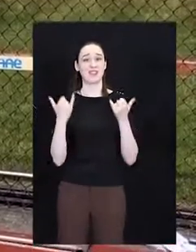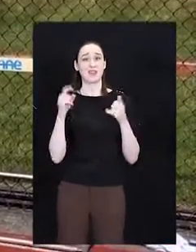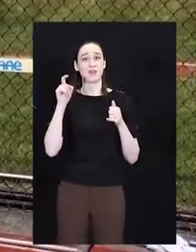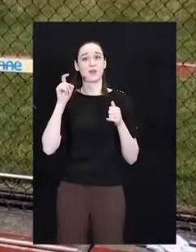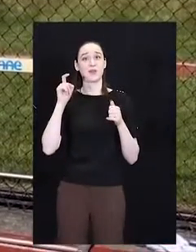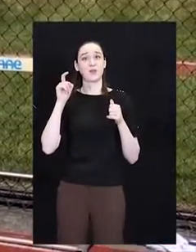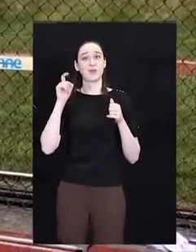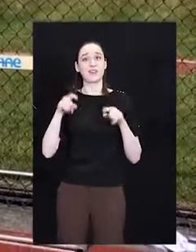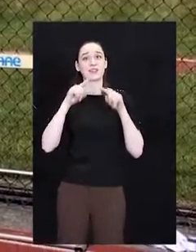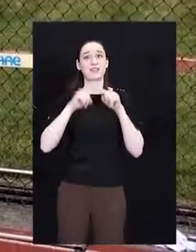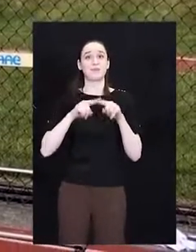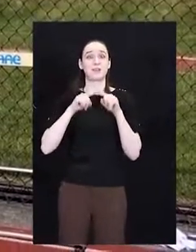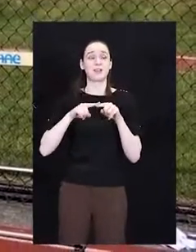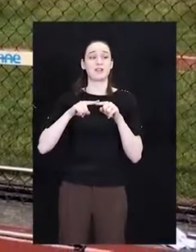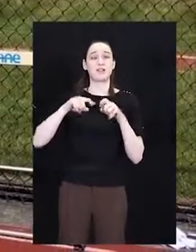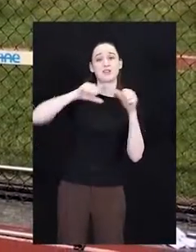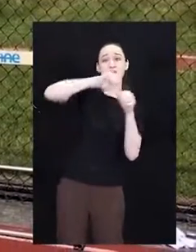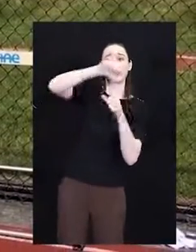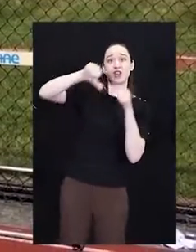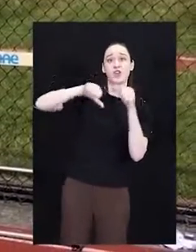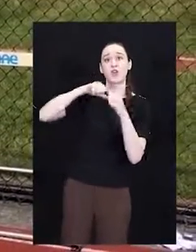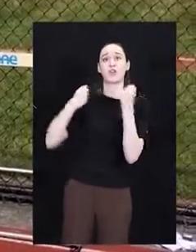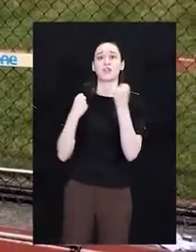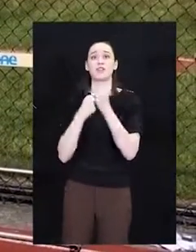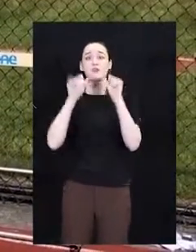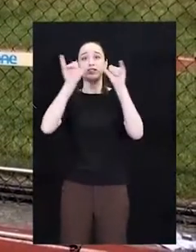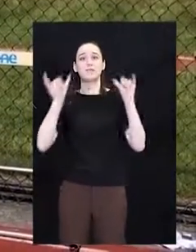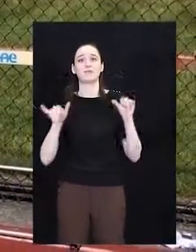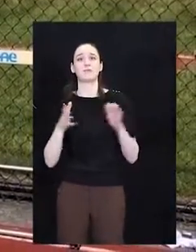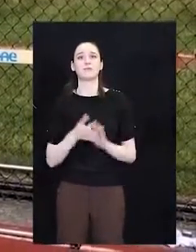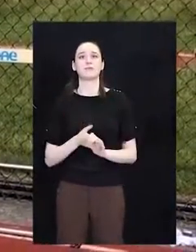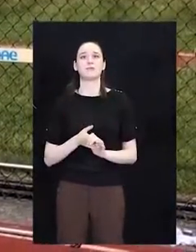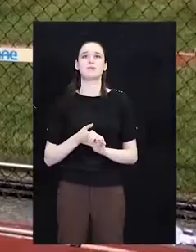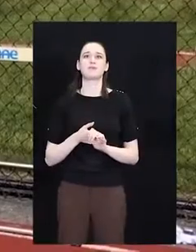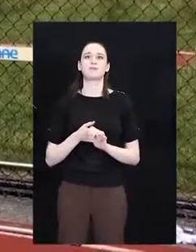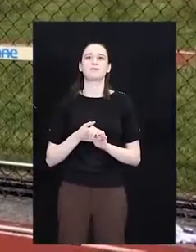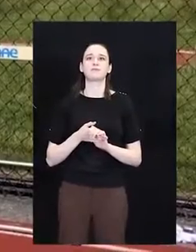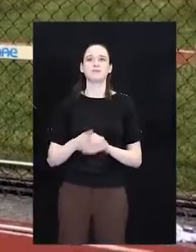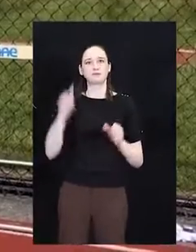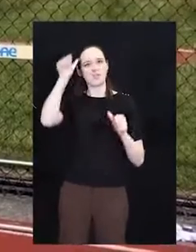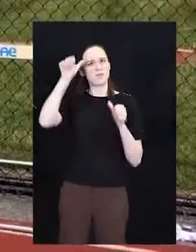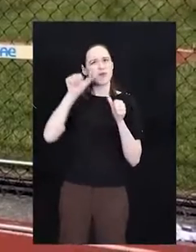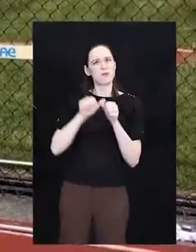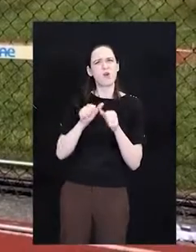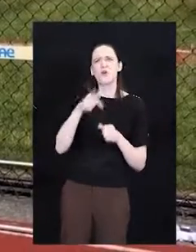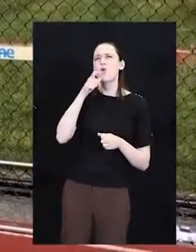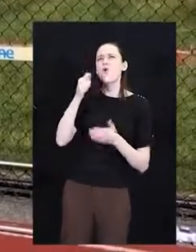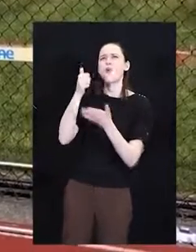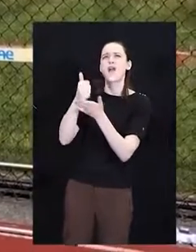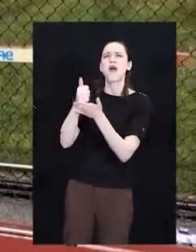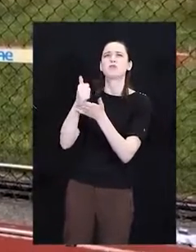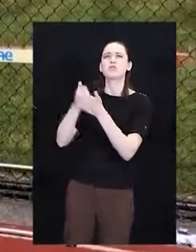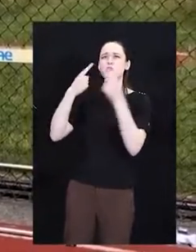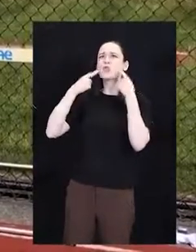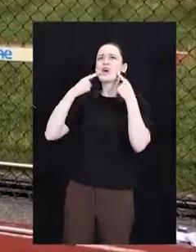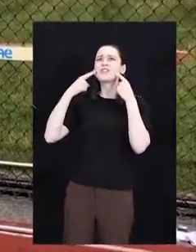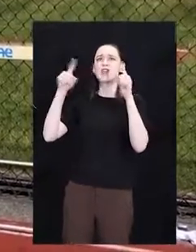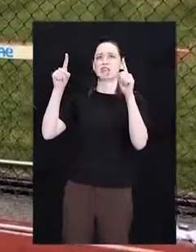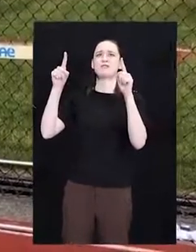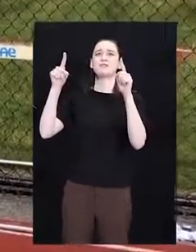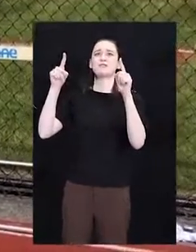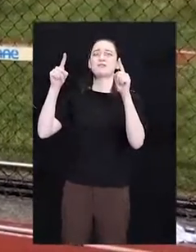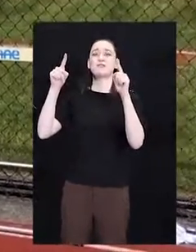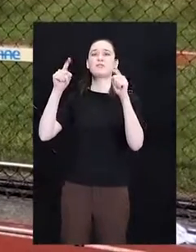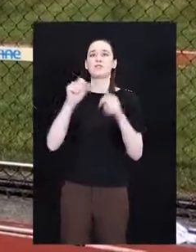political reconstruction, we must rely on each other and our support systems as we embark upon the next chapter of our lives. Remember who helped